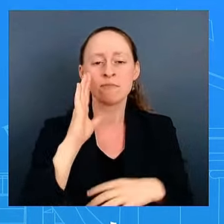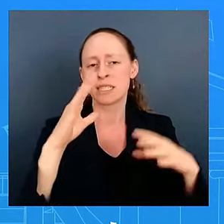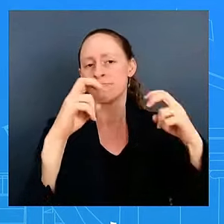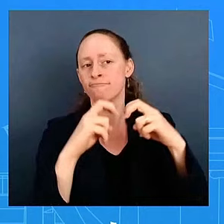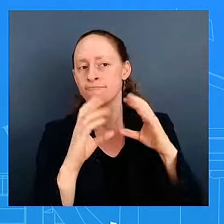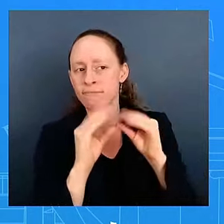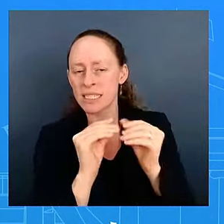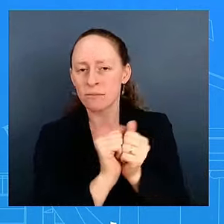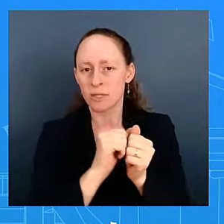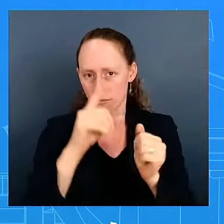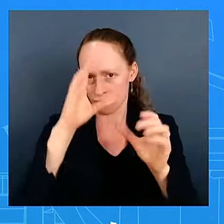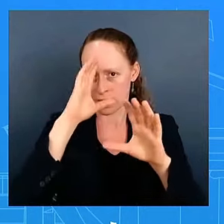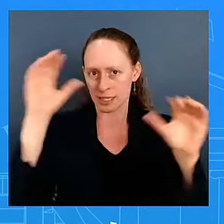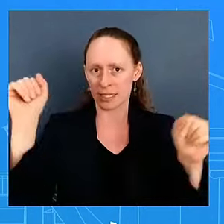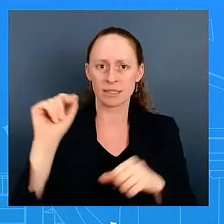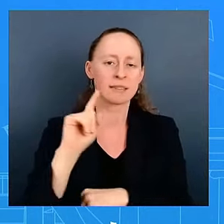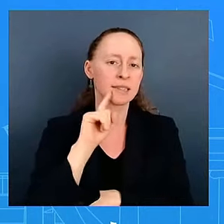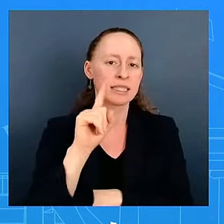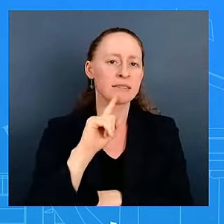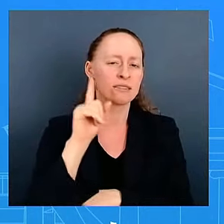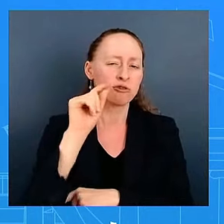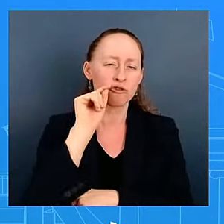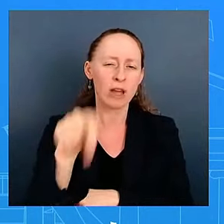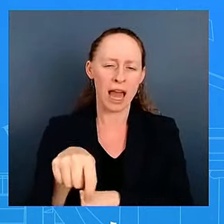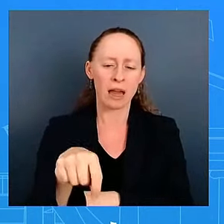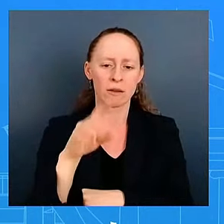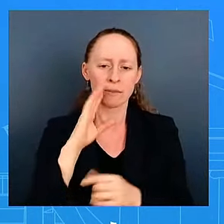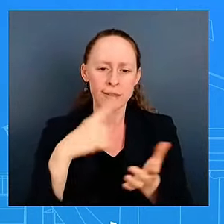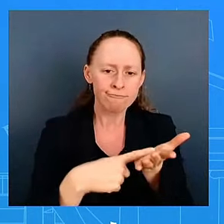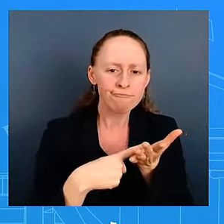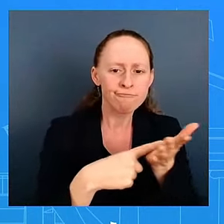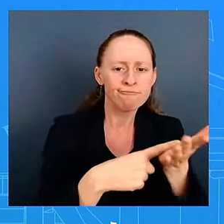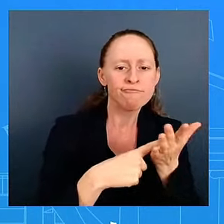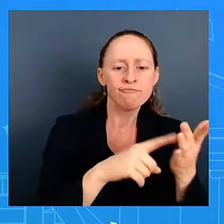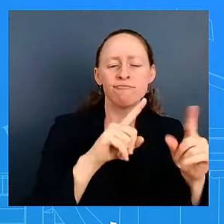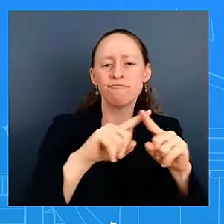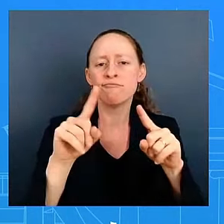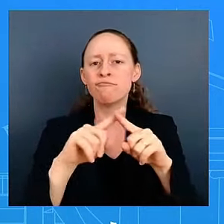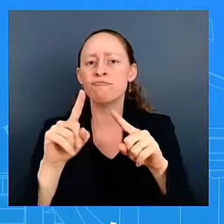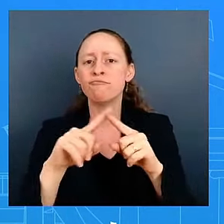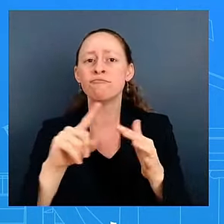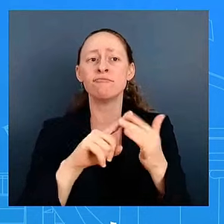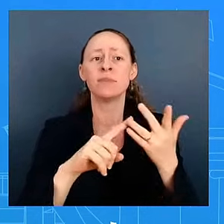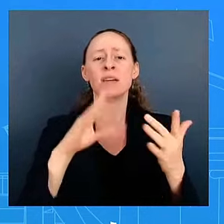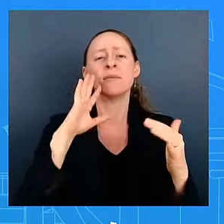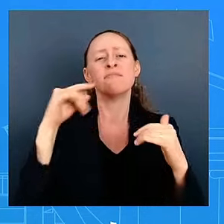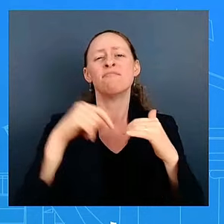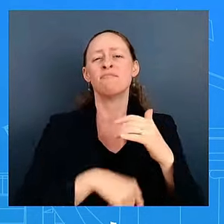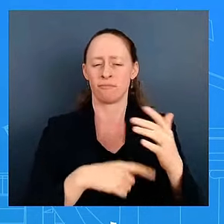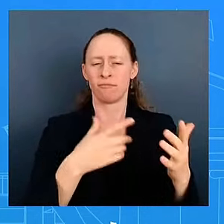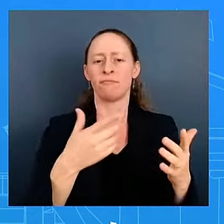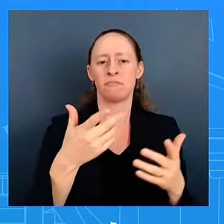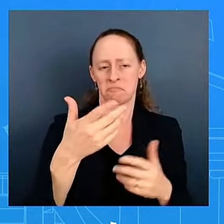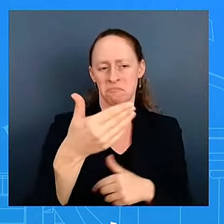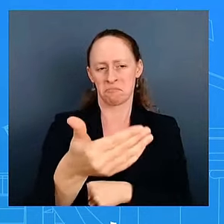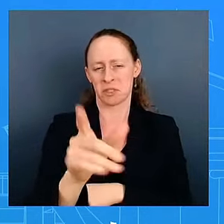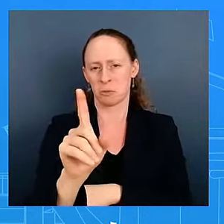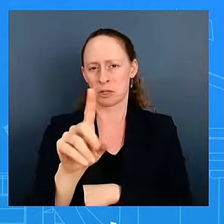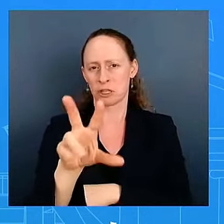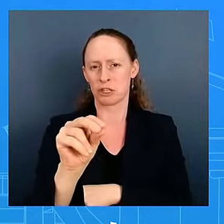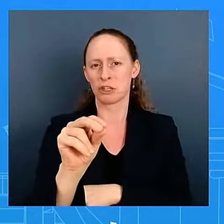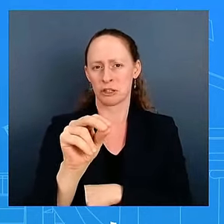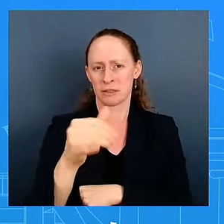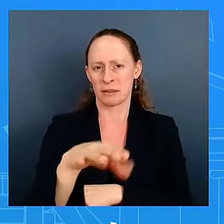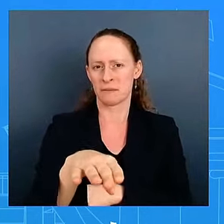defend itself from Russian aggression. That meeting will be at 1:30 p.m. at the Convention Center, which, as you all